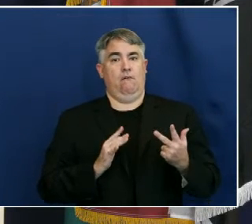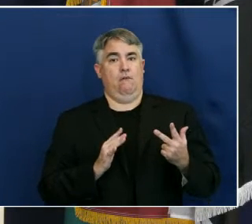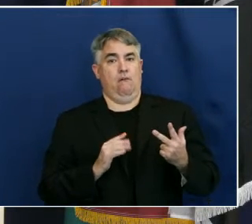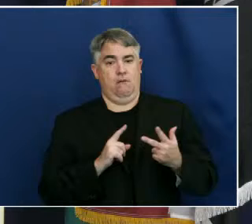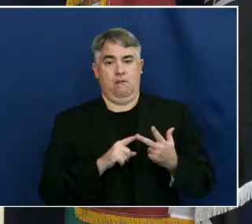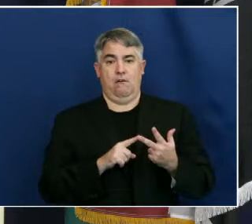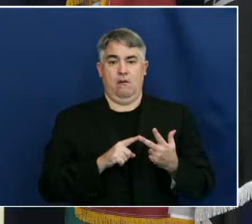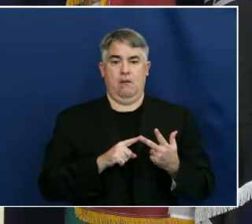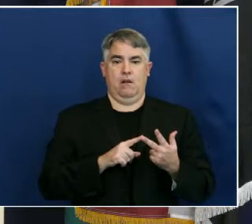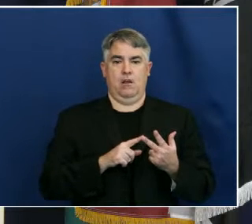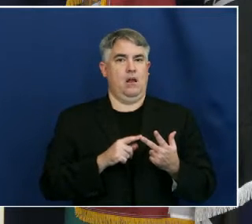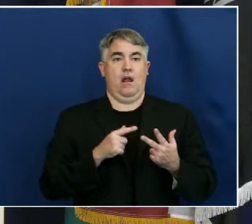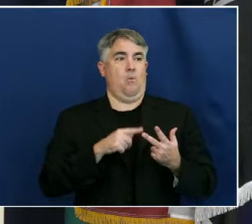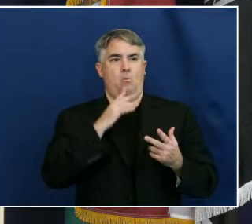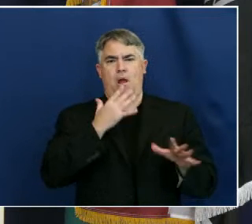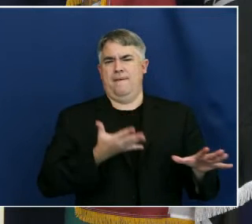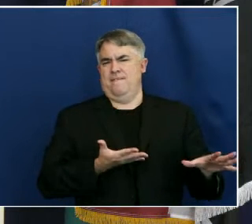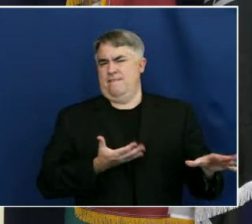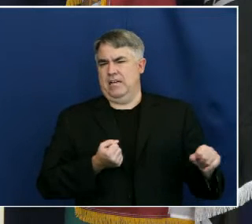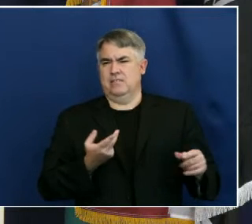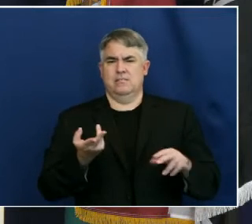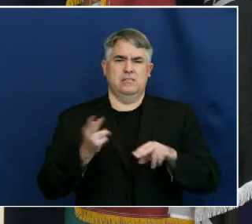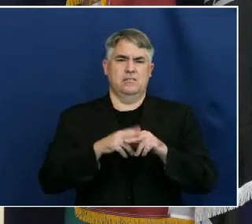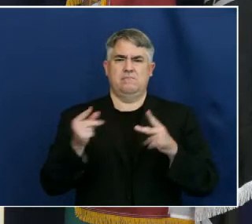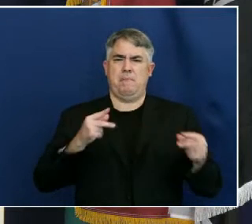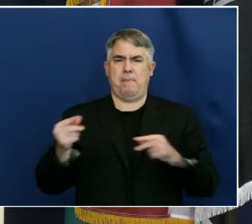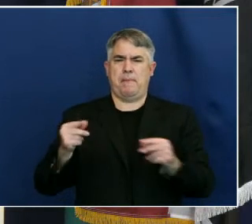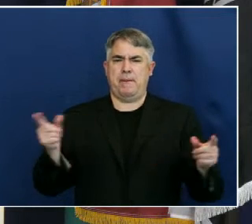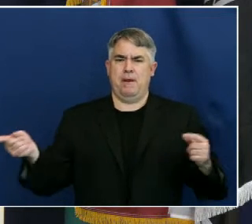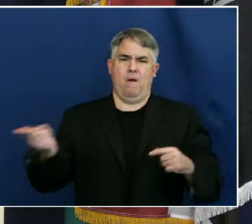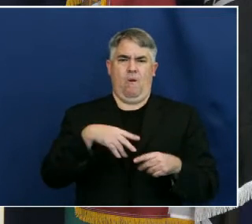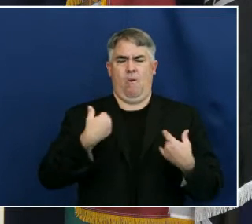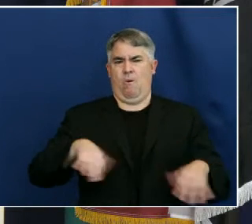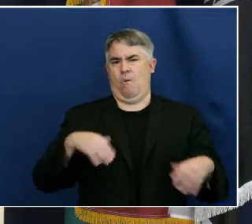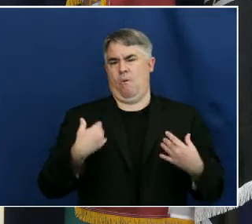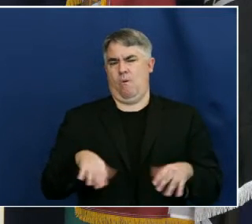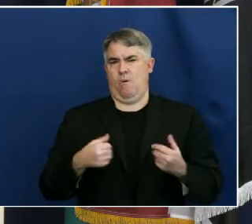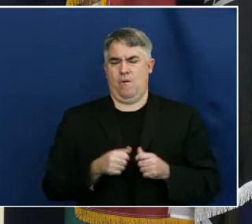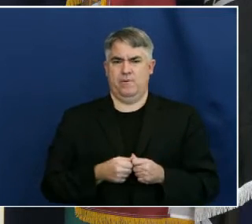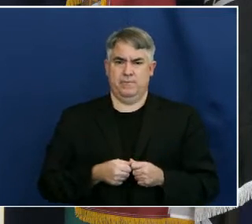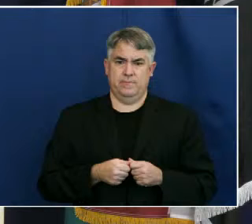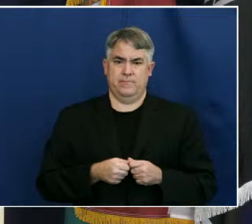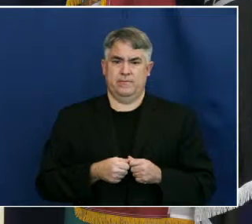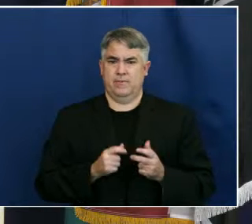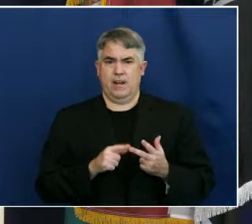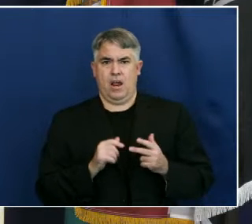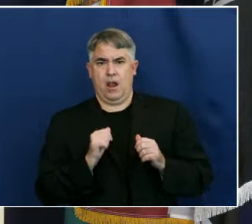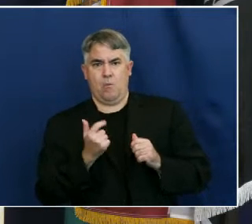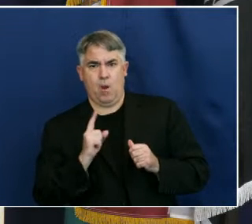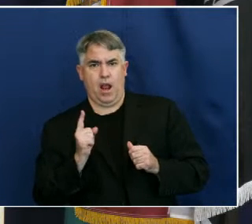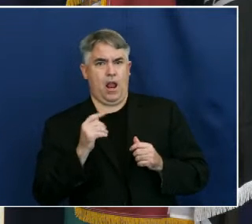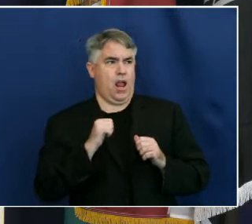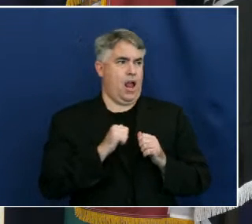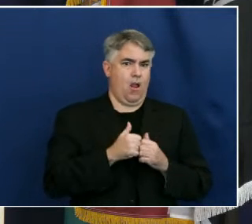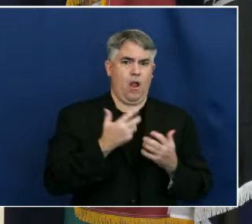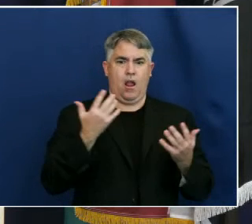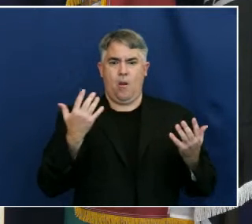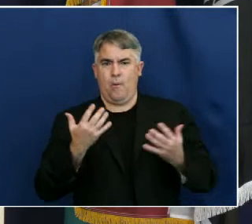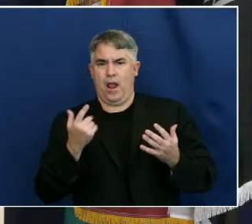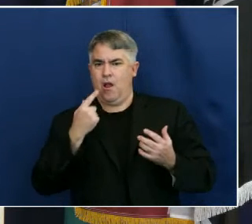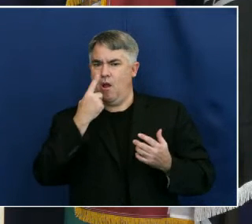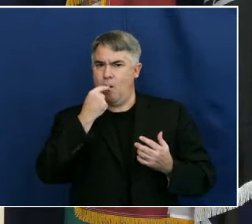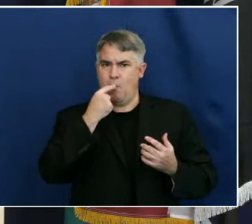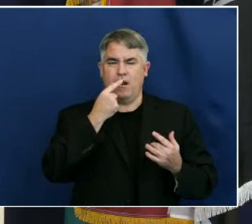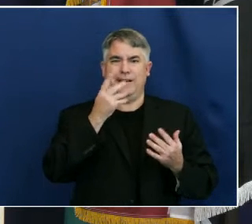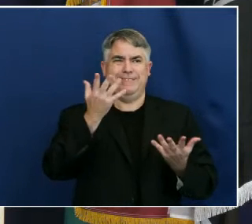what we're doing. There are ongoing conversations about how you best utilize the J&J vaccine in the context of others, but I think in general, the